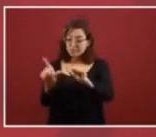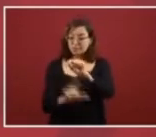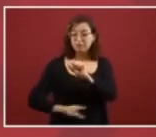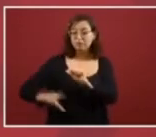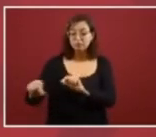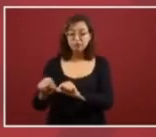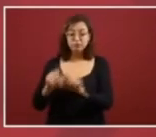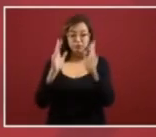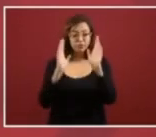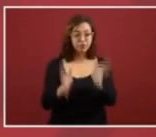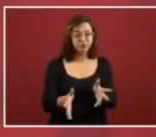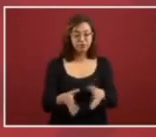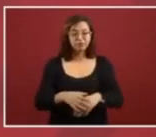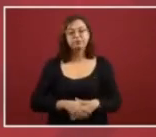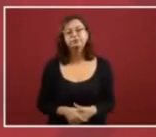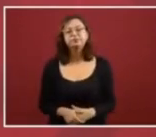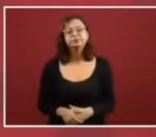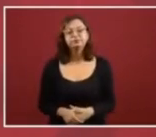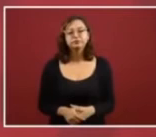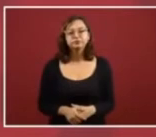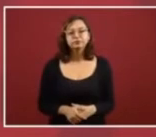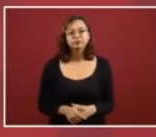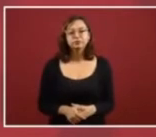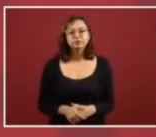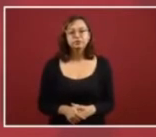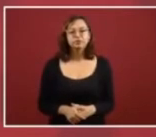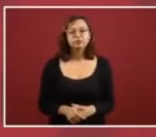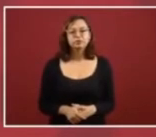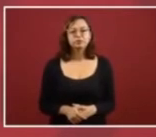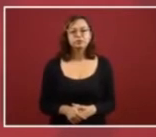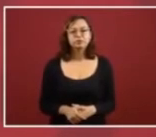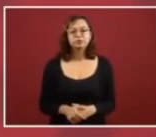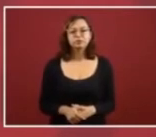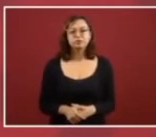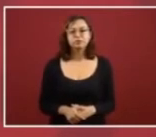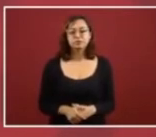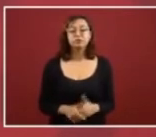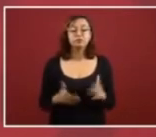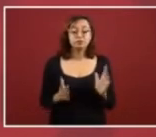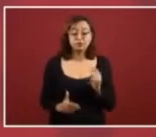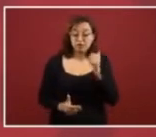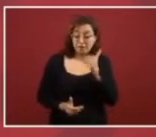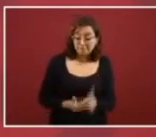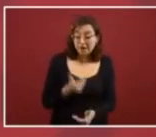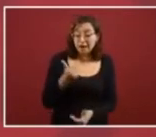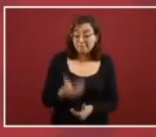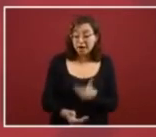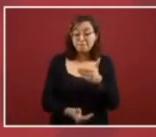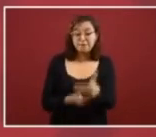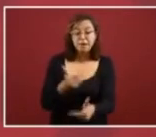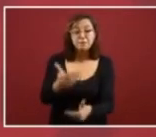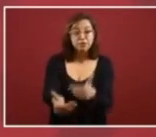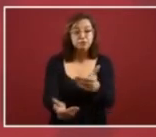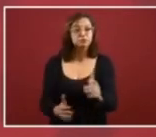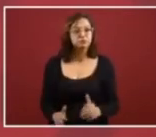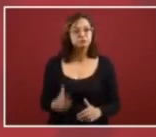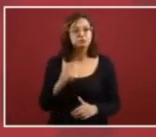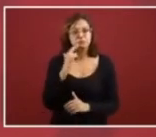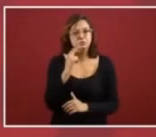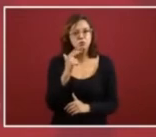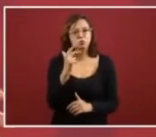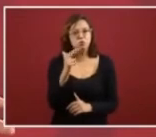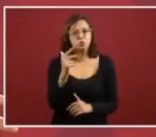set. Se ha avanzado en la práctica. But we have advanced in the practice.